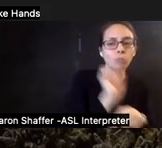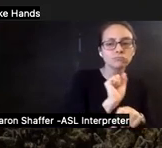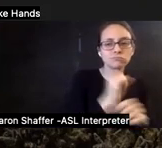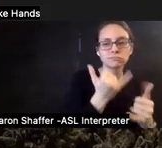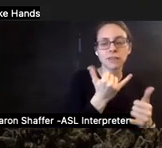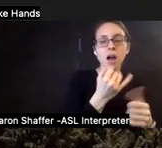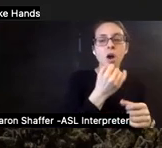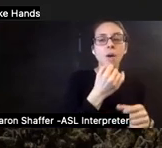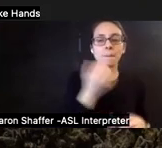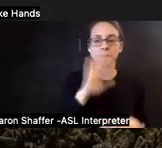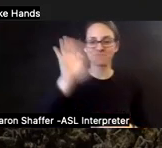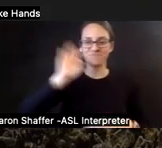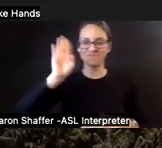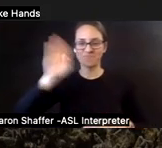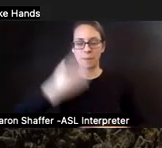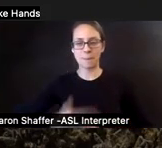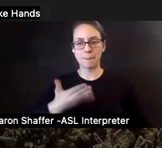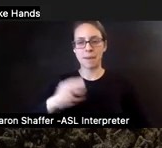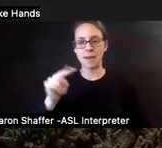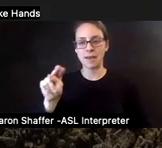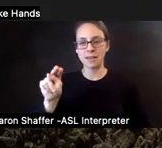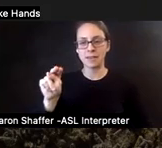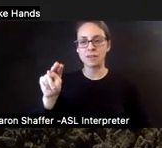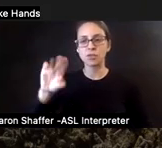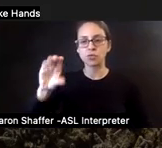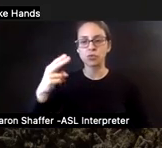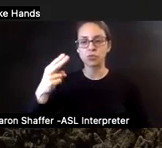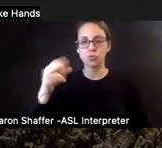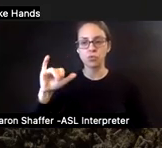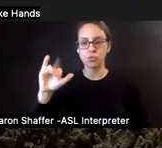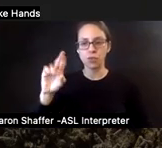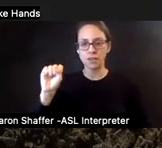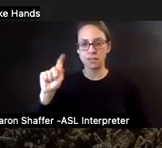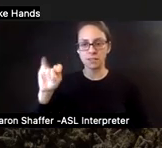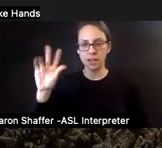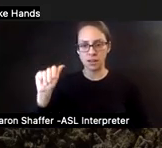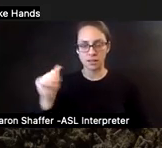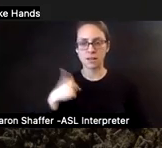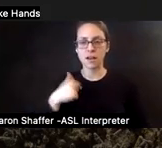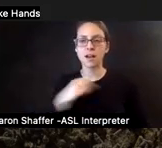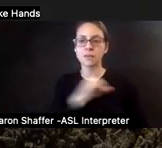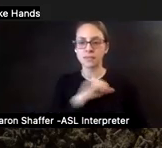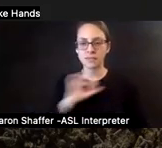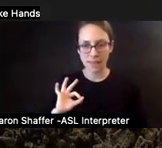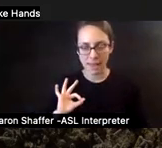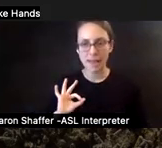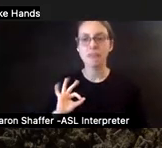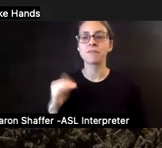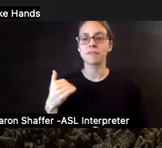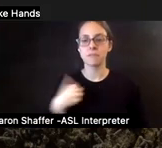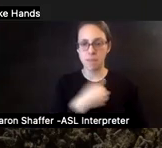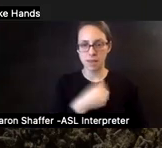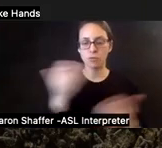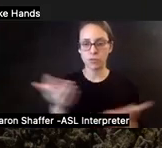So, hi everyone. My name is Christina Cardona. I am a faculty member here